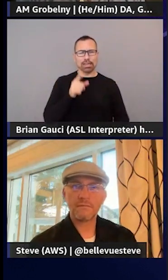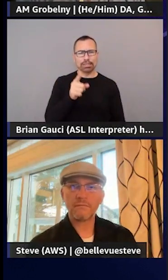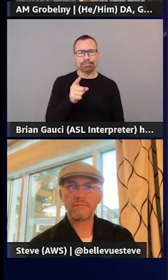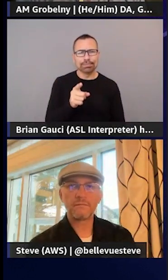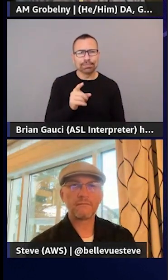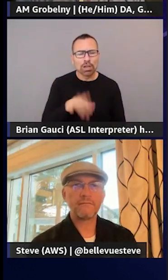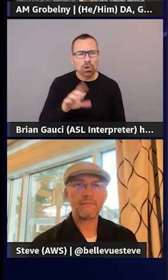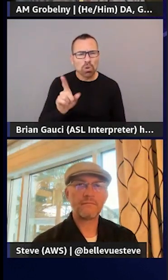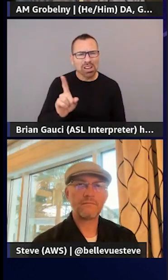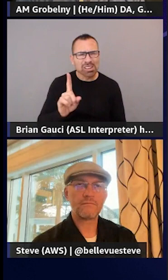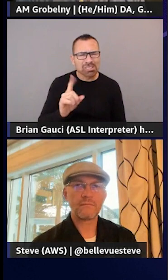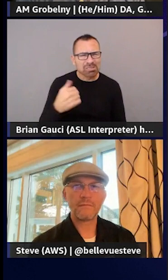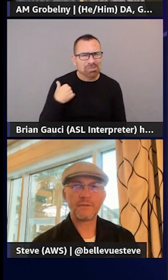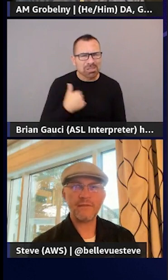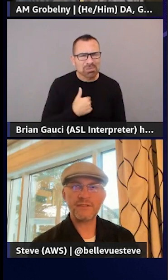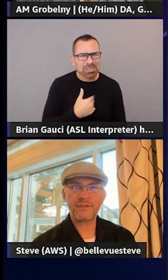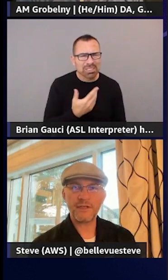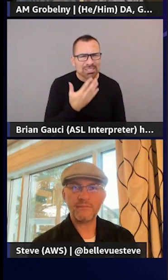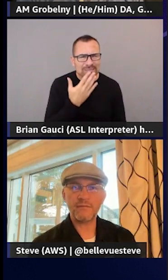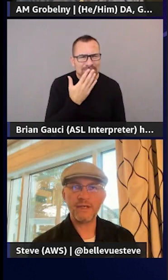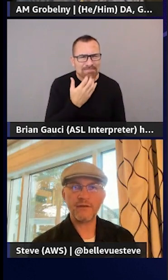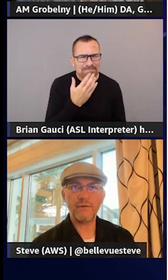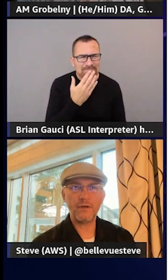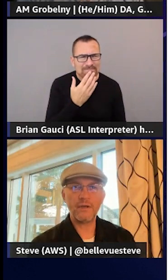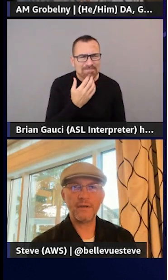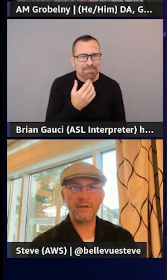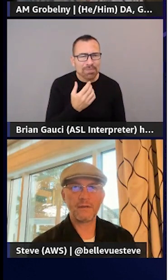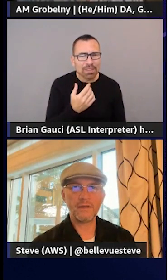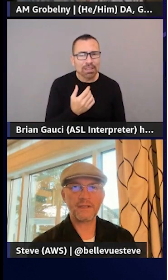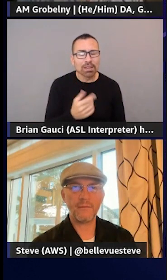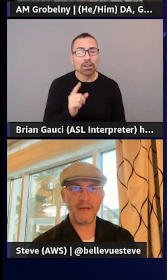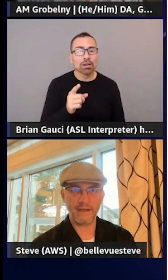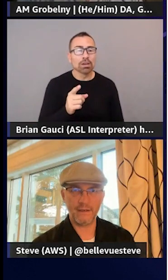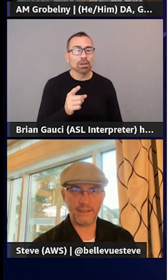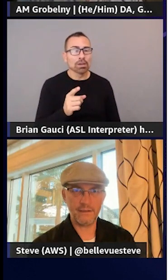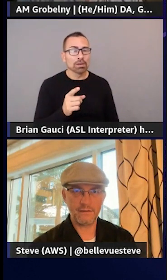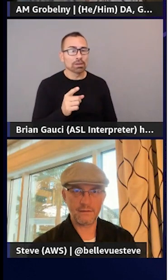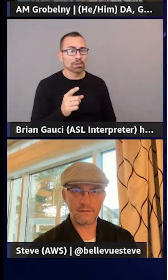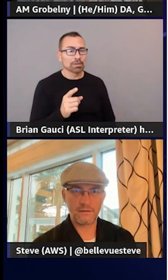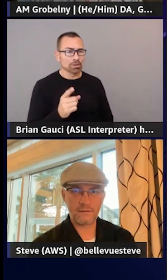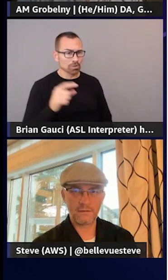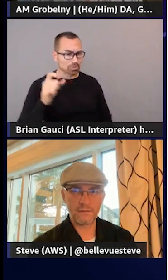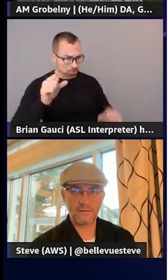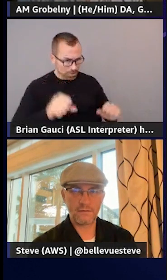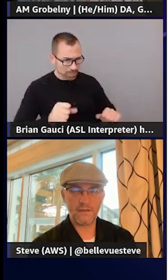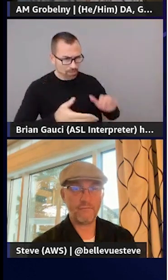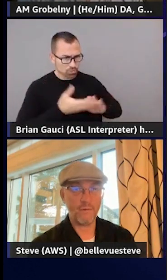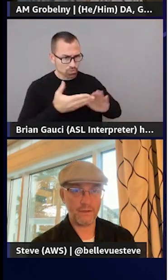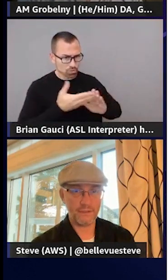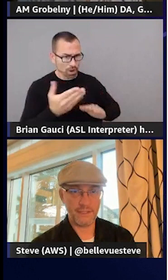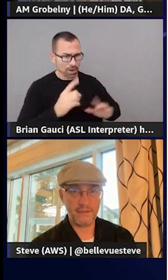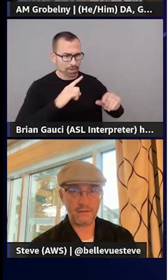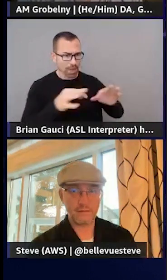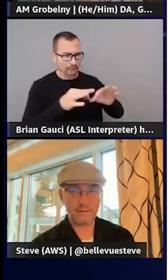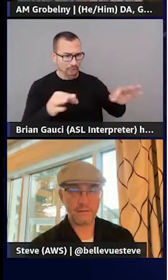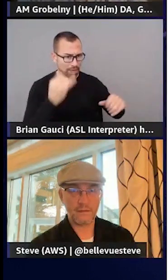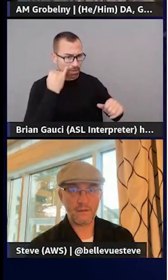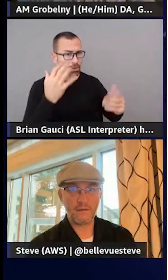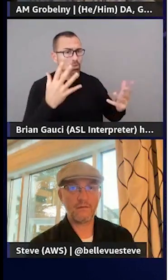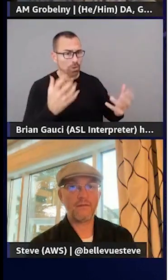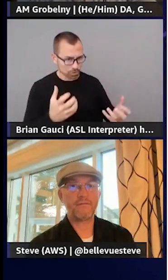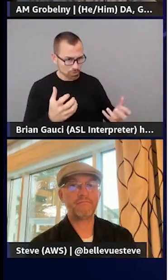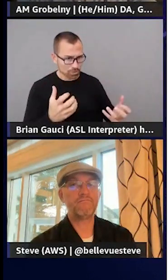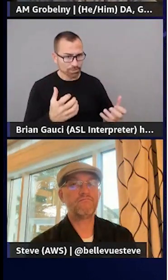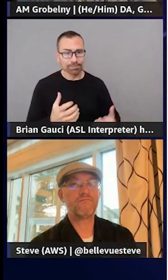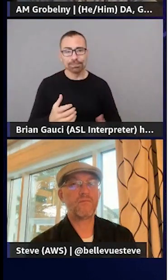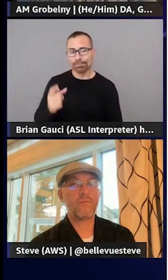Where were we? So we have a script that we can run at the command line if we wanted. Yes,